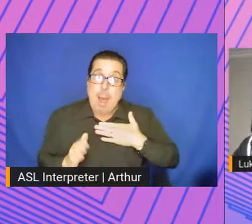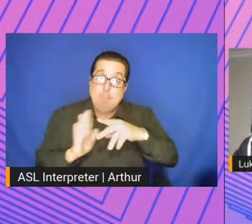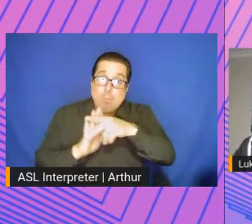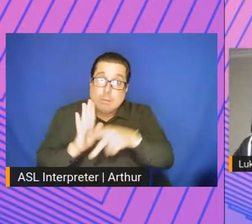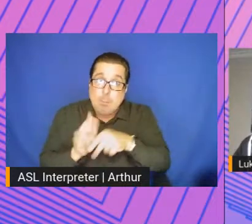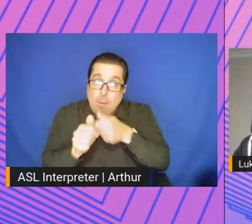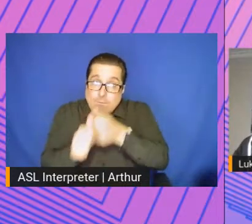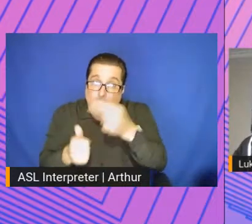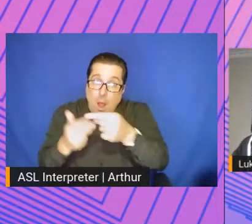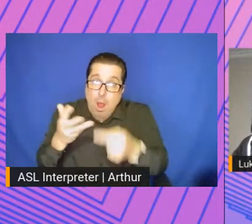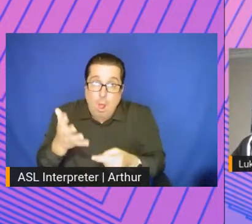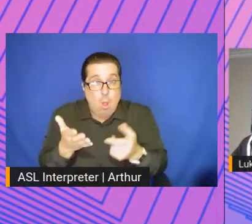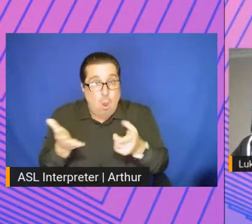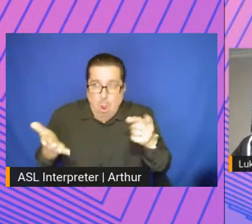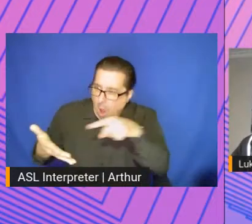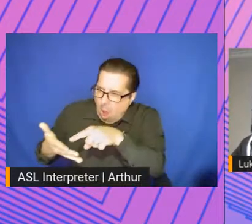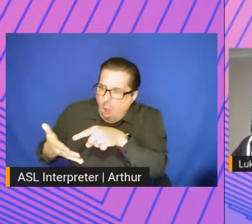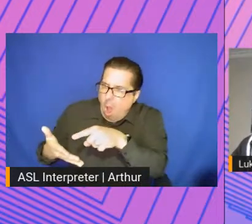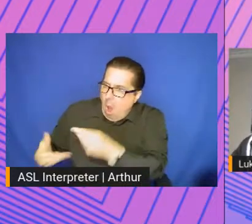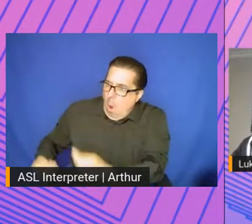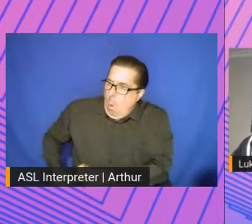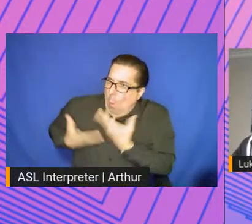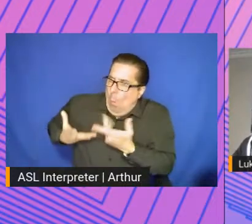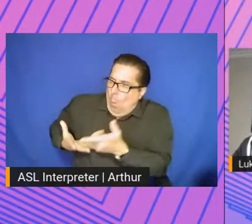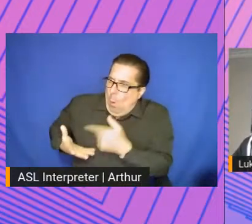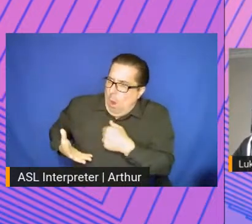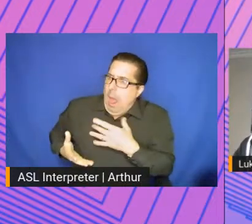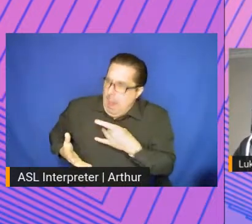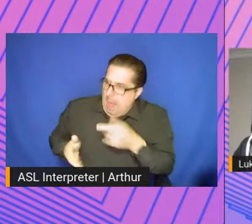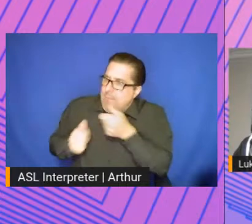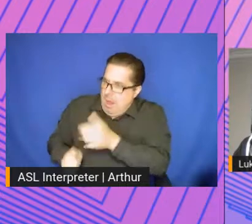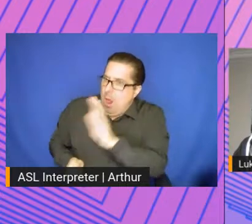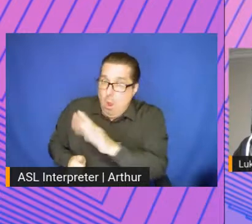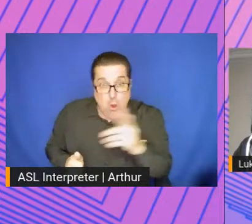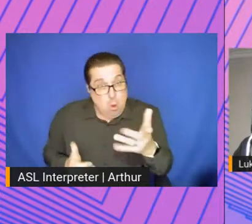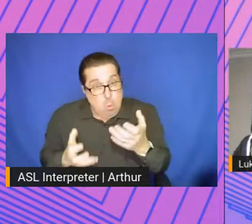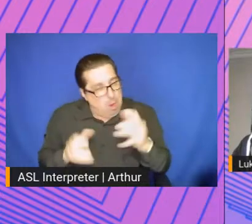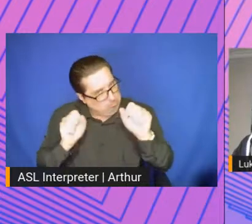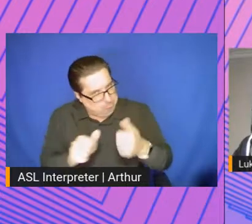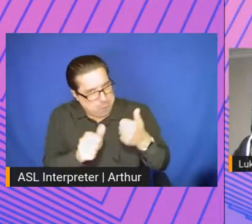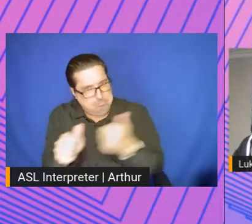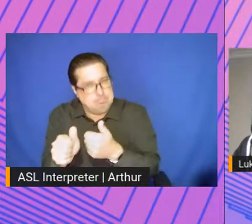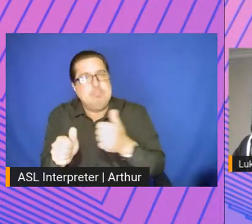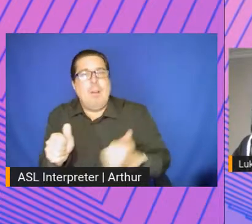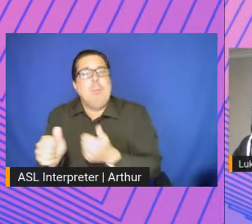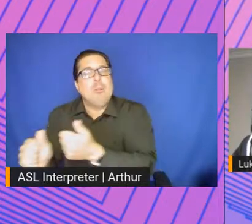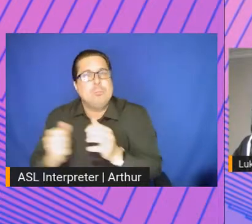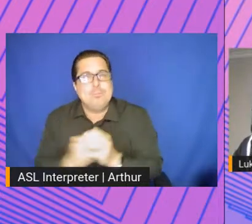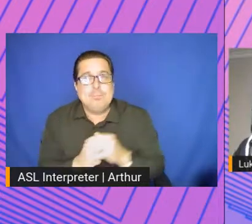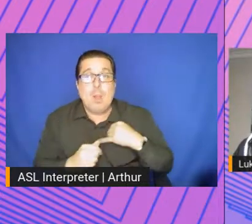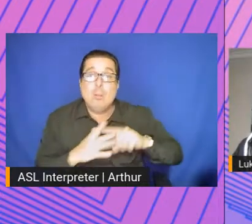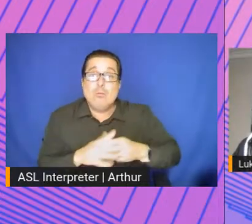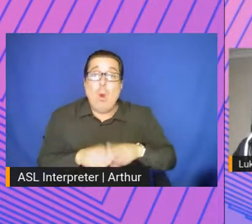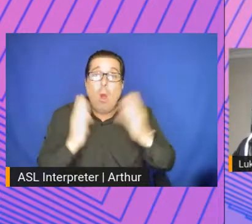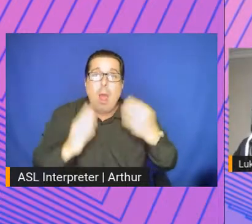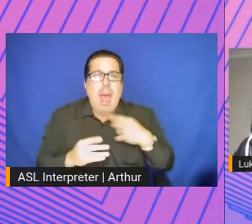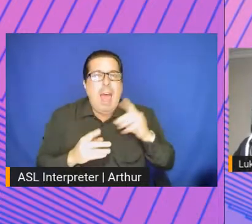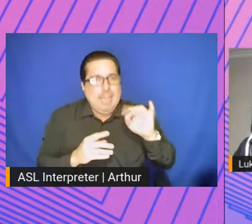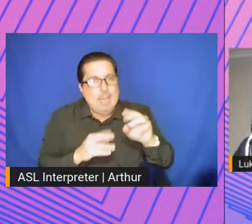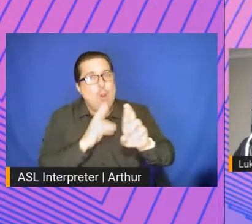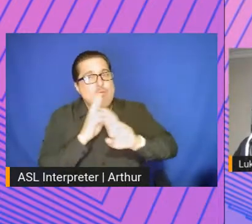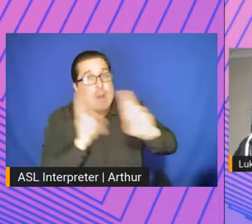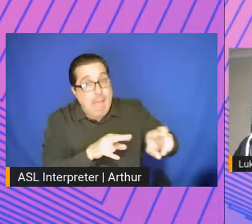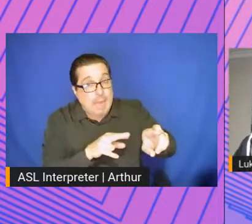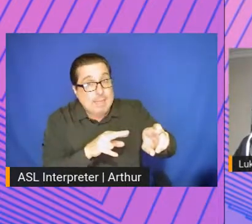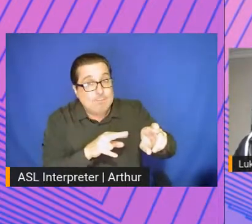your particular journey if it's something that you're pursuing. So for starters, I like to believe that I took a reactive and a proactive